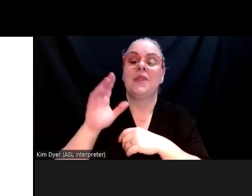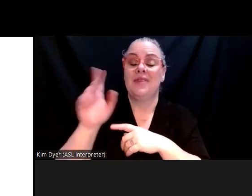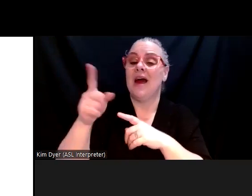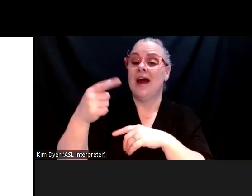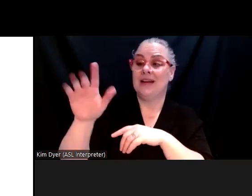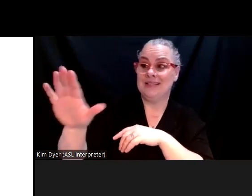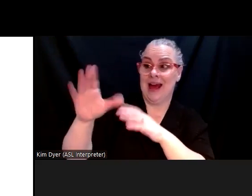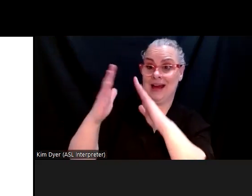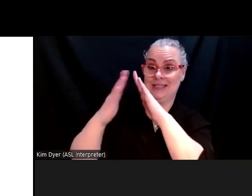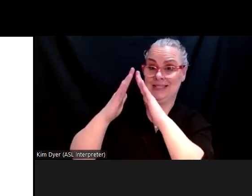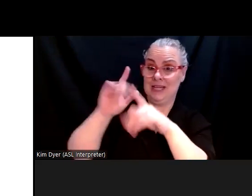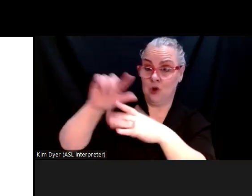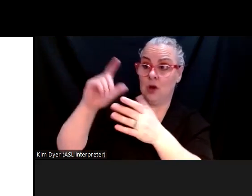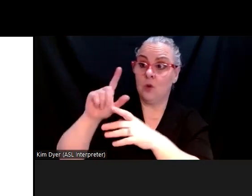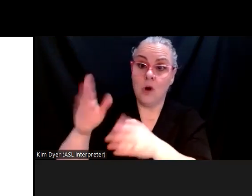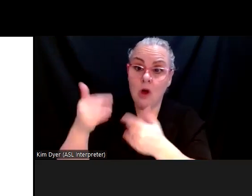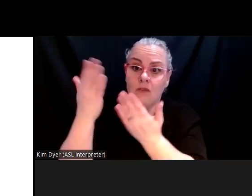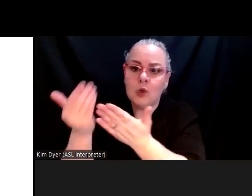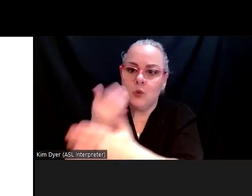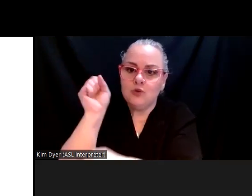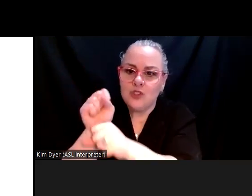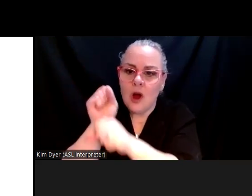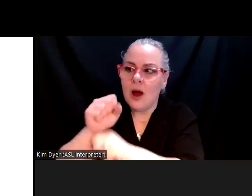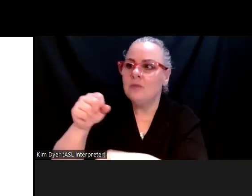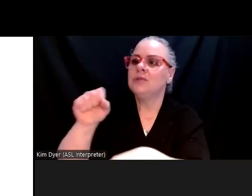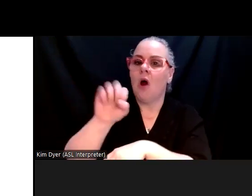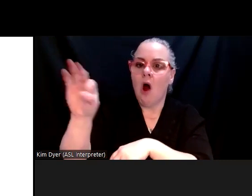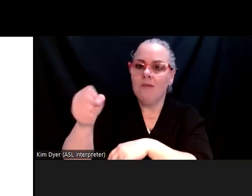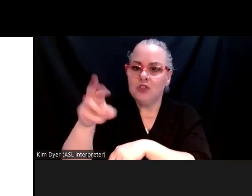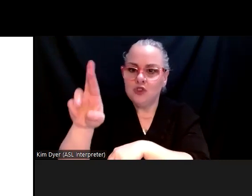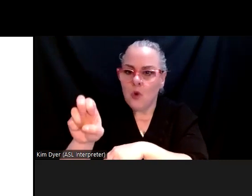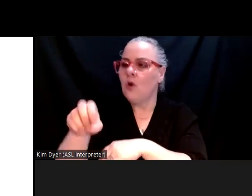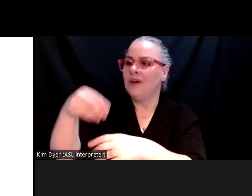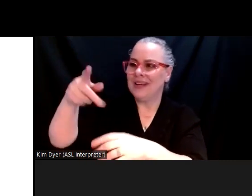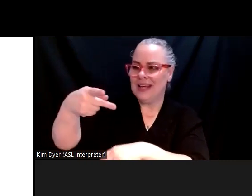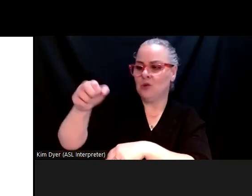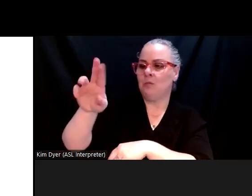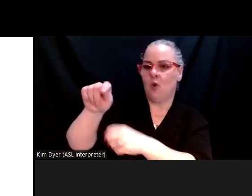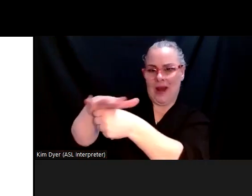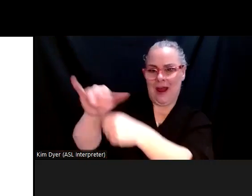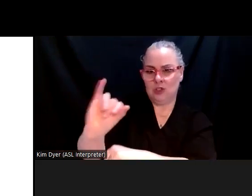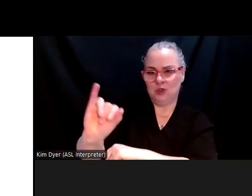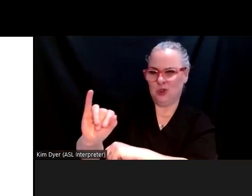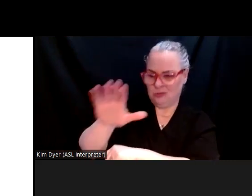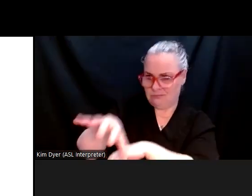city for new jobs in the port and offshore. Now,